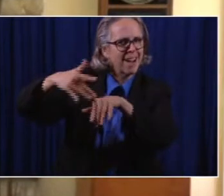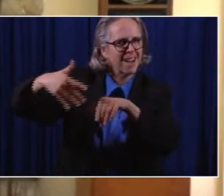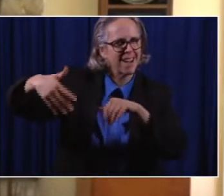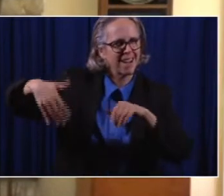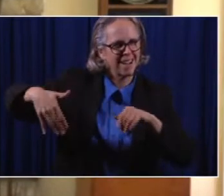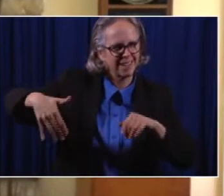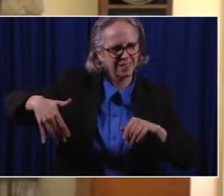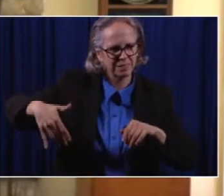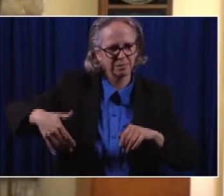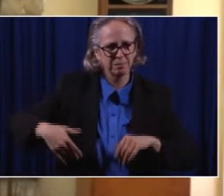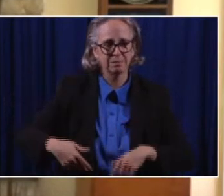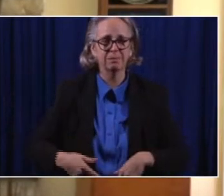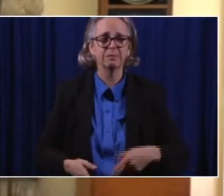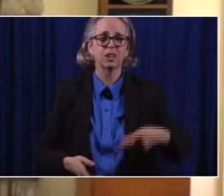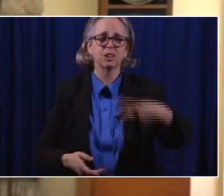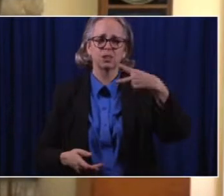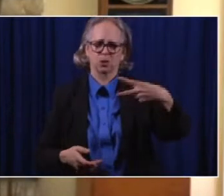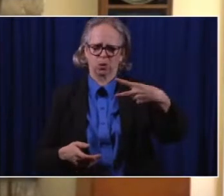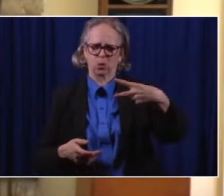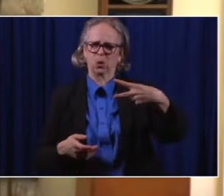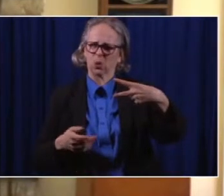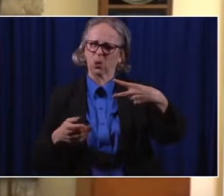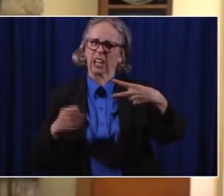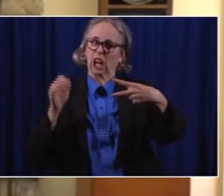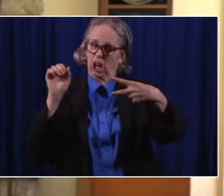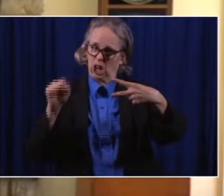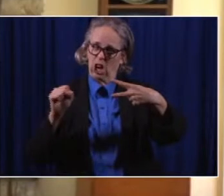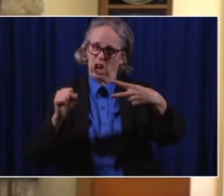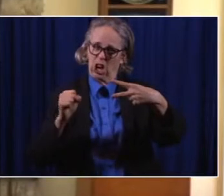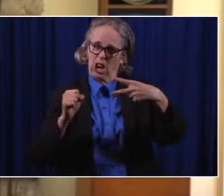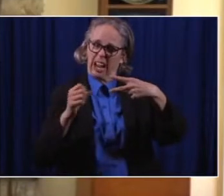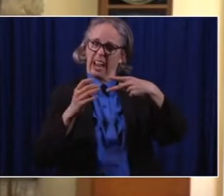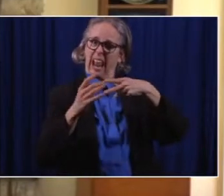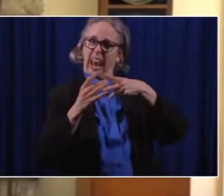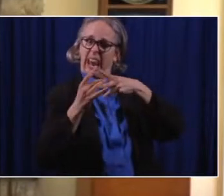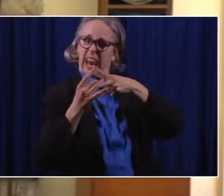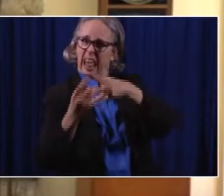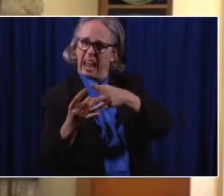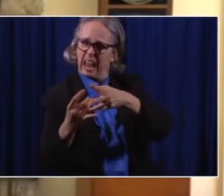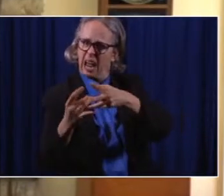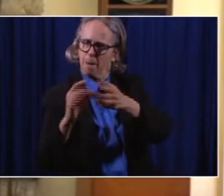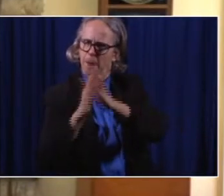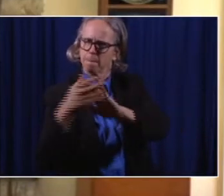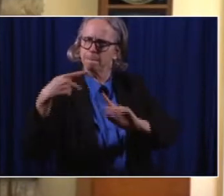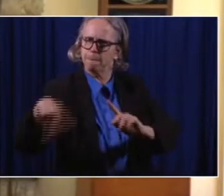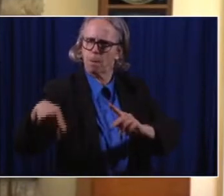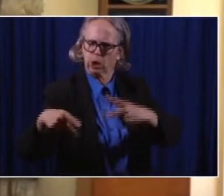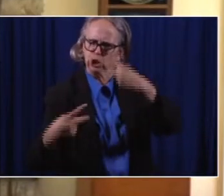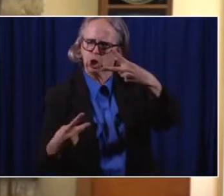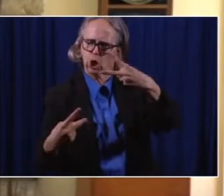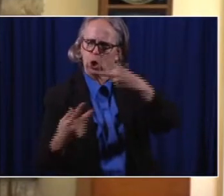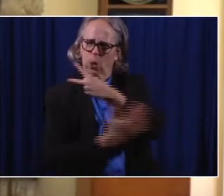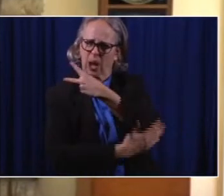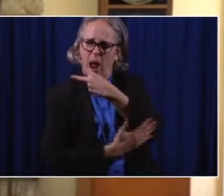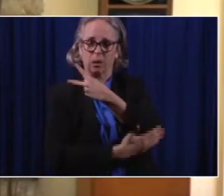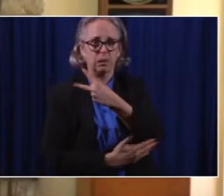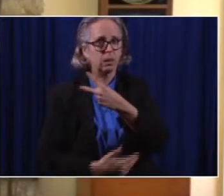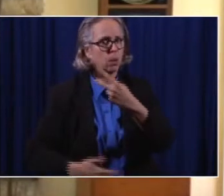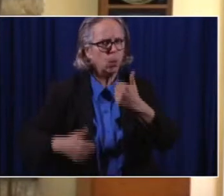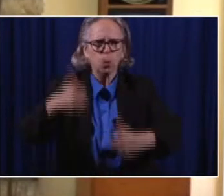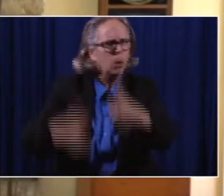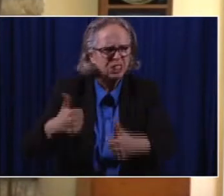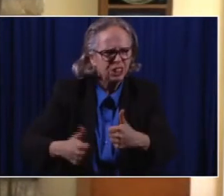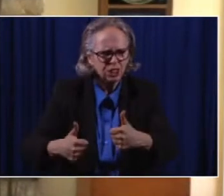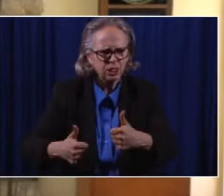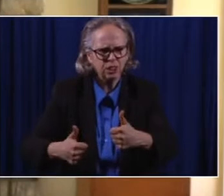alarm signal put up that they could be going there next week. That is really an indication directly of what's going on with our